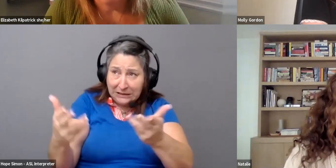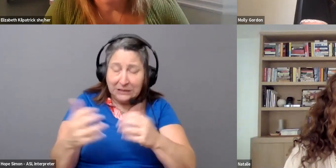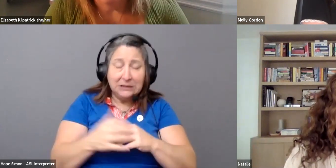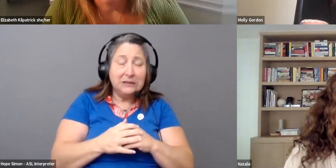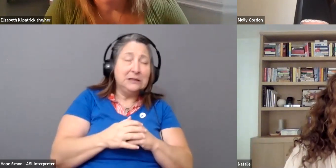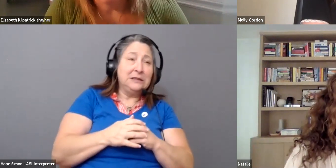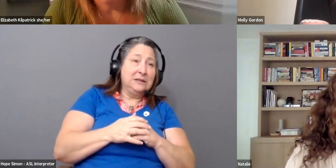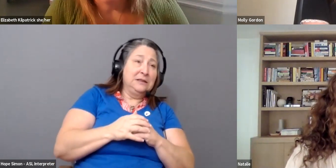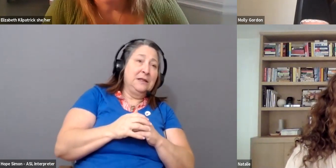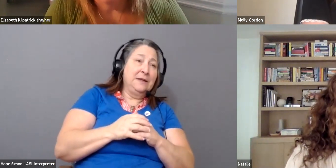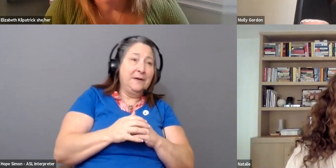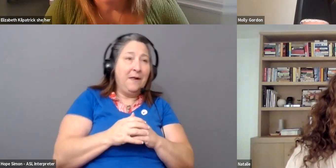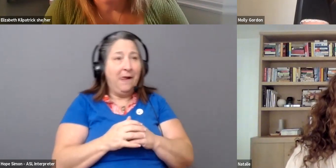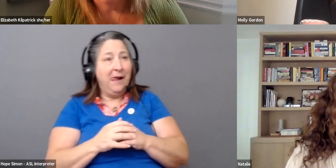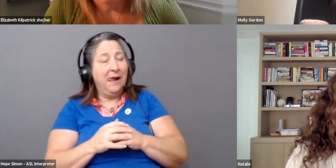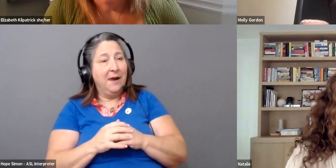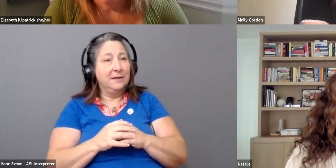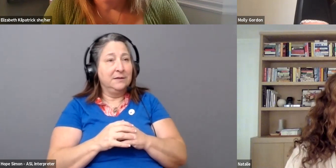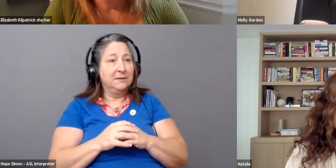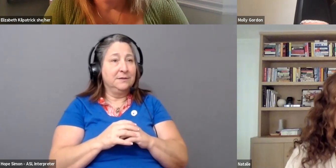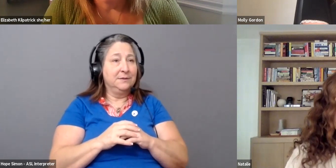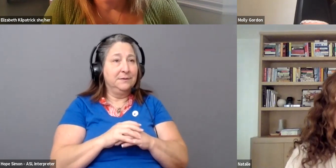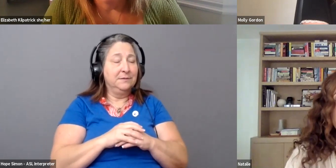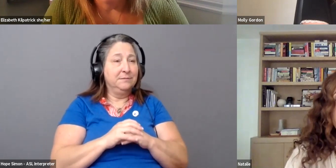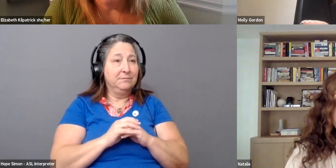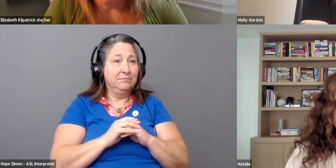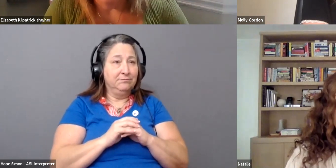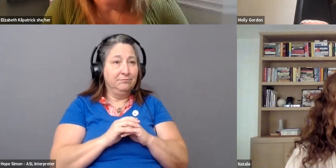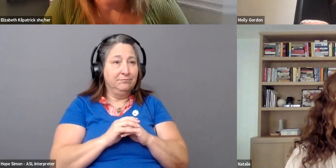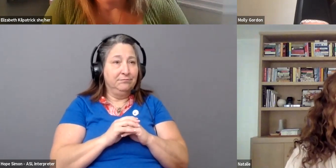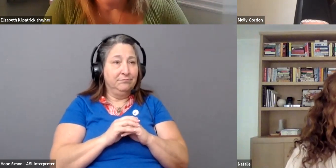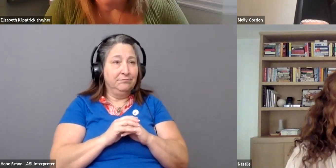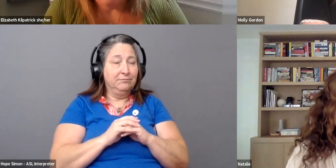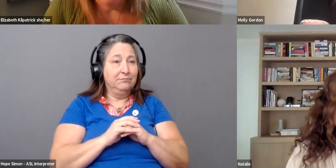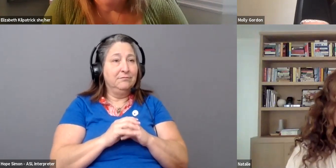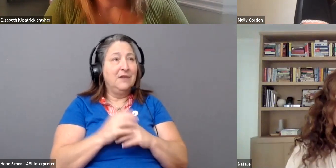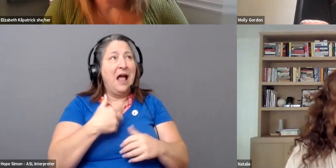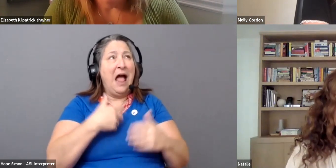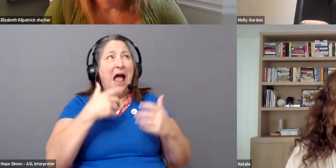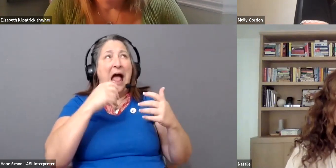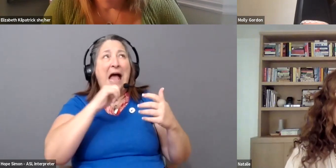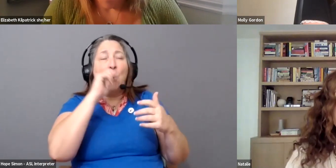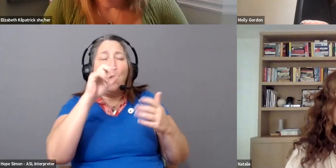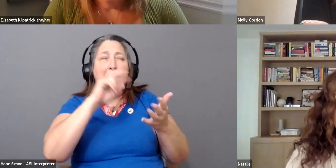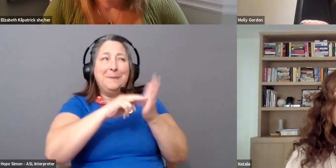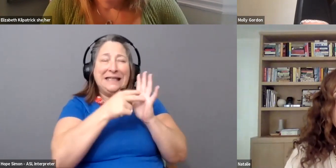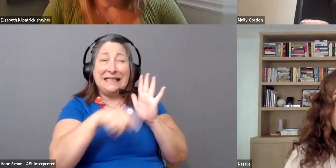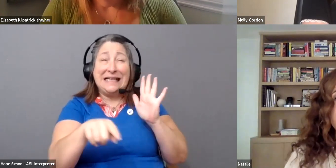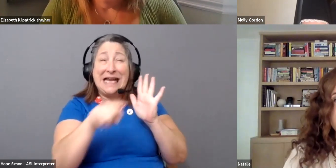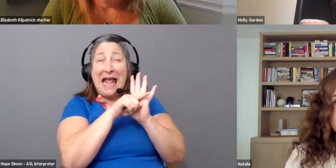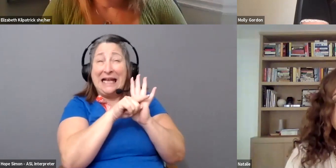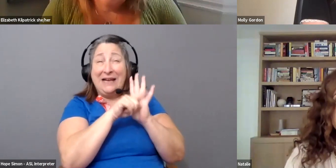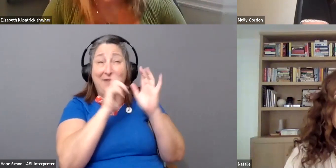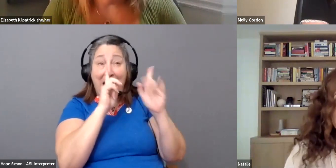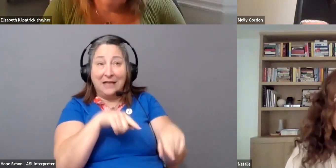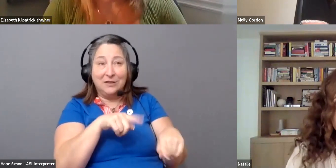that it's, and I don't mean this in a sort of negative way about the question, but I think it's sad that we have to